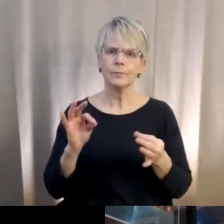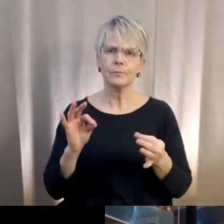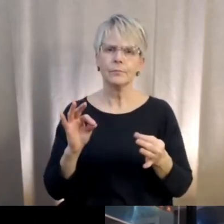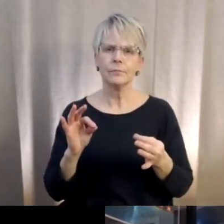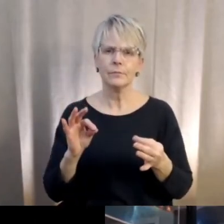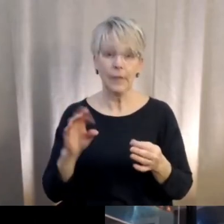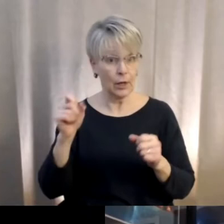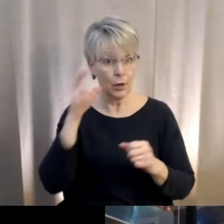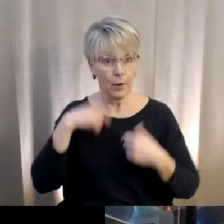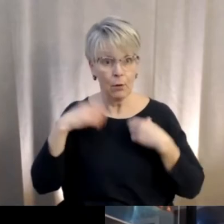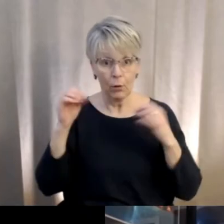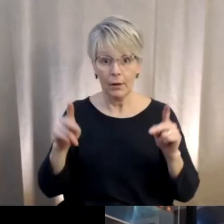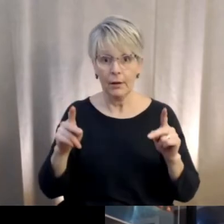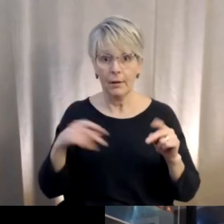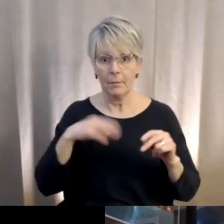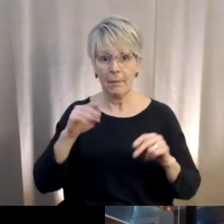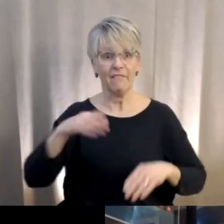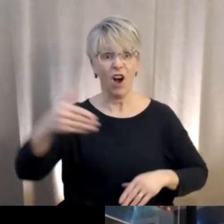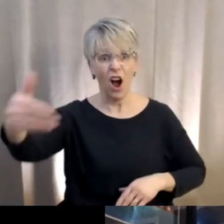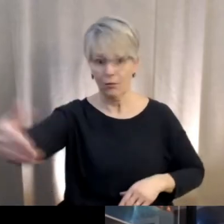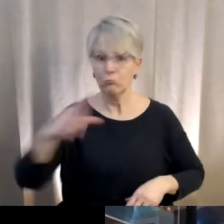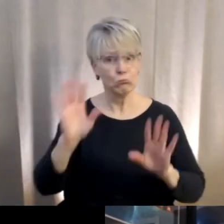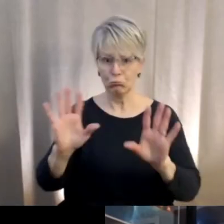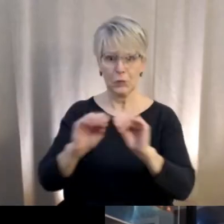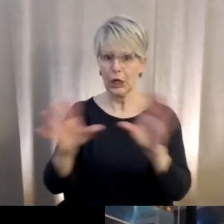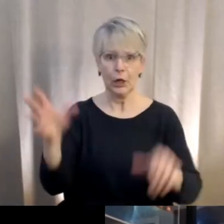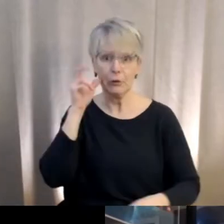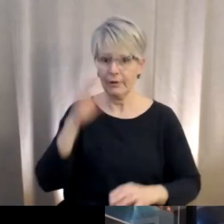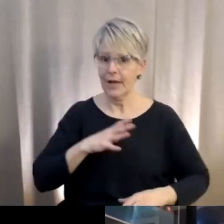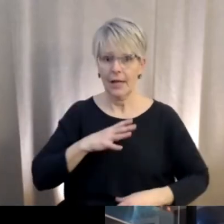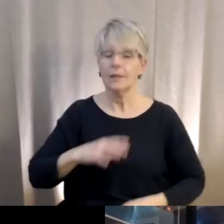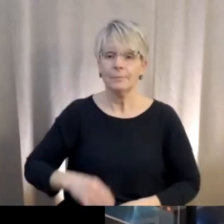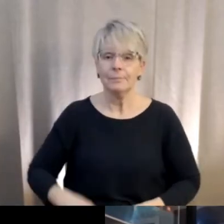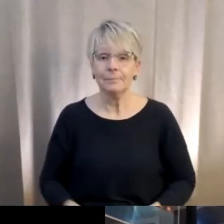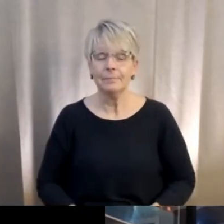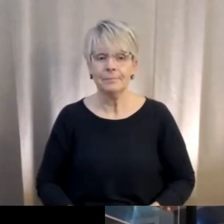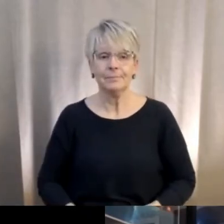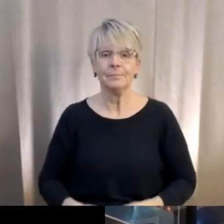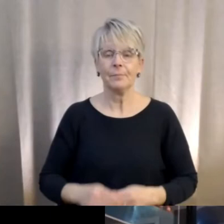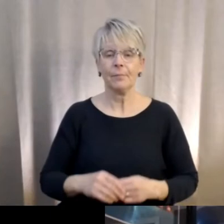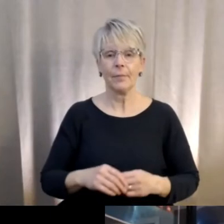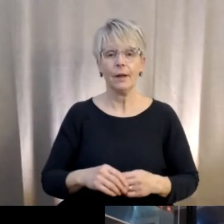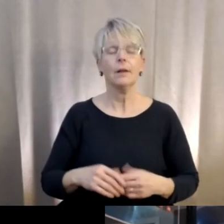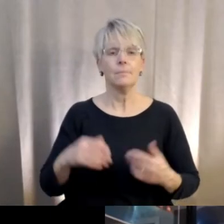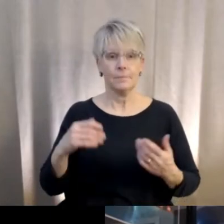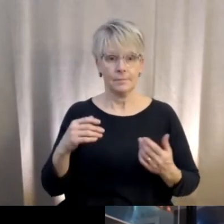I don't know. Can you hear me okay? My mic was really far away. We can hear you. Okay. You're good. There was,